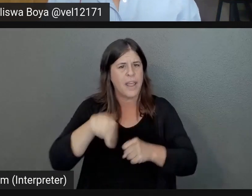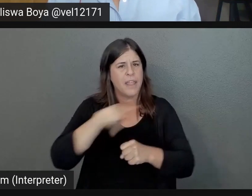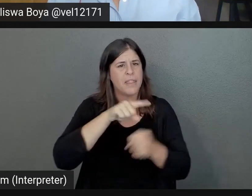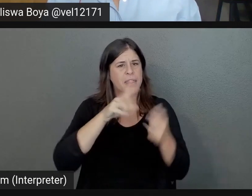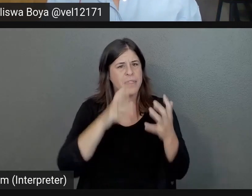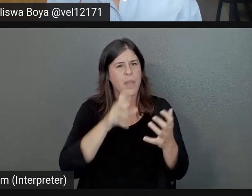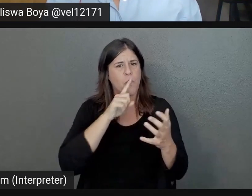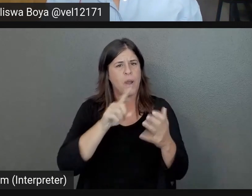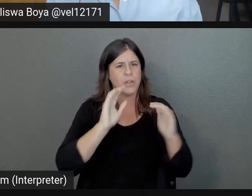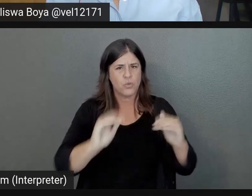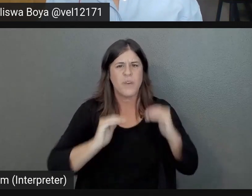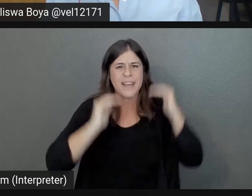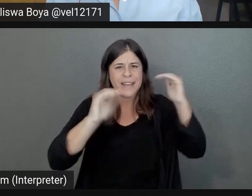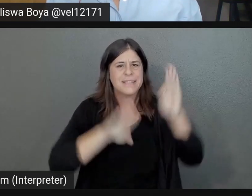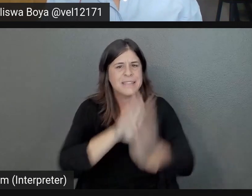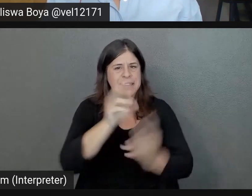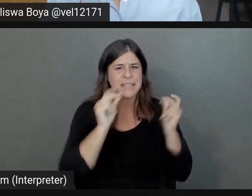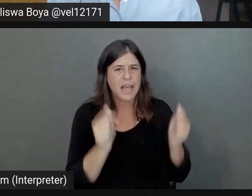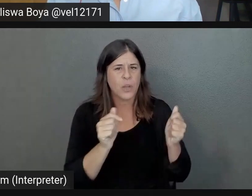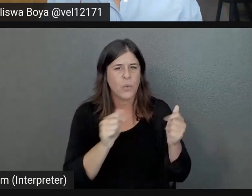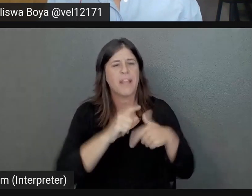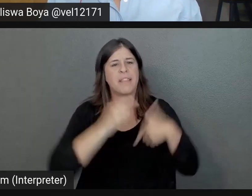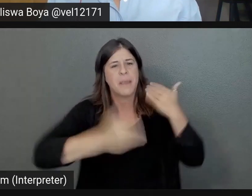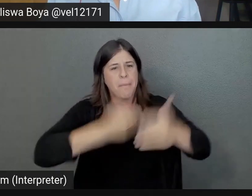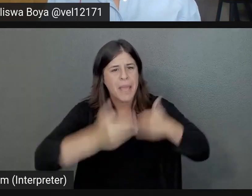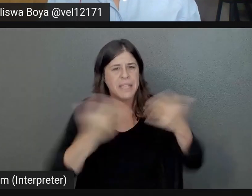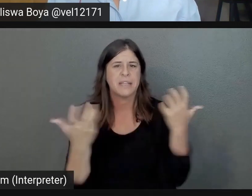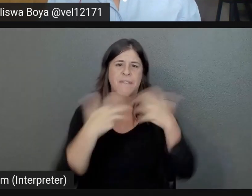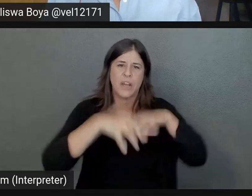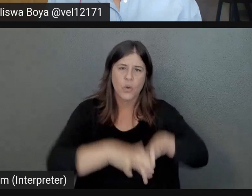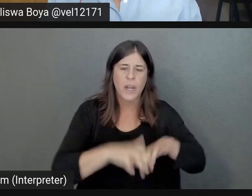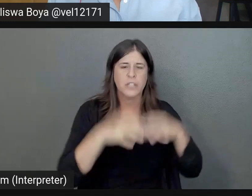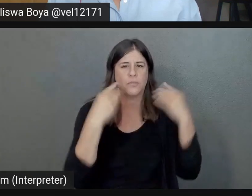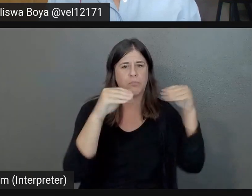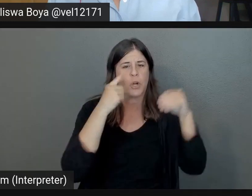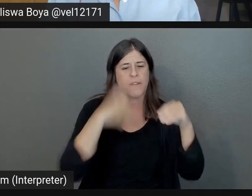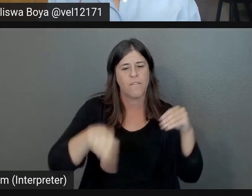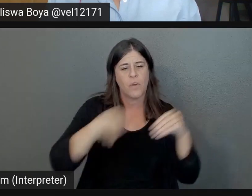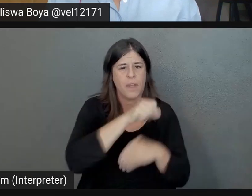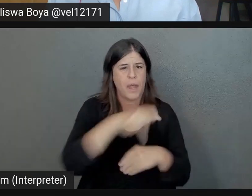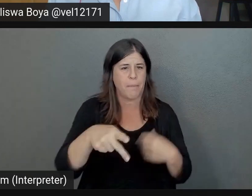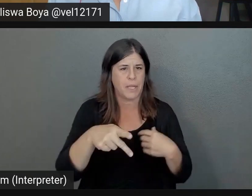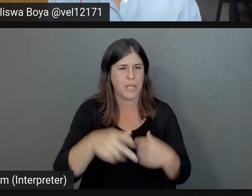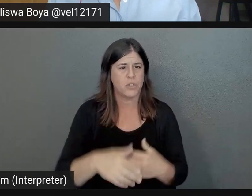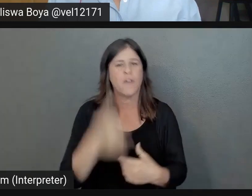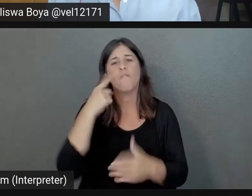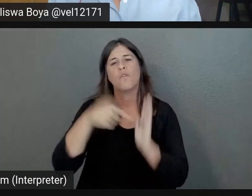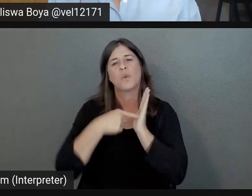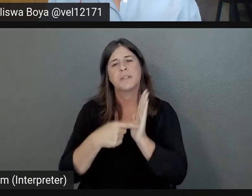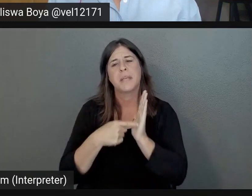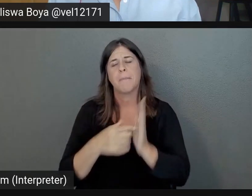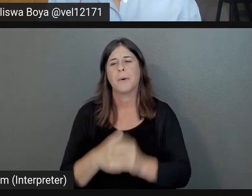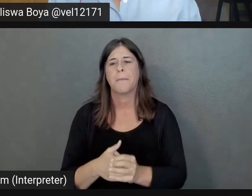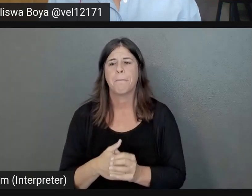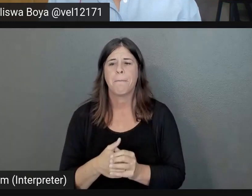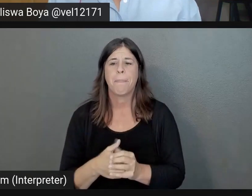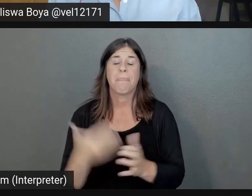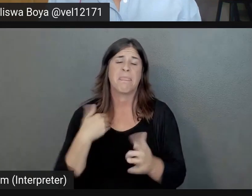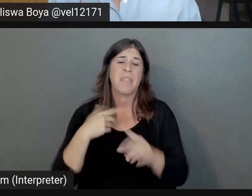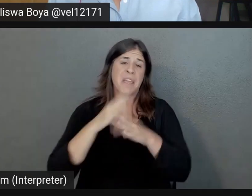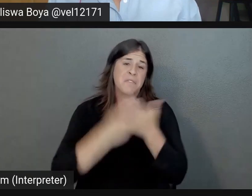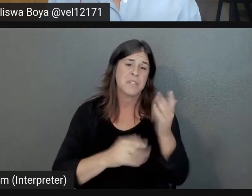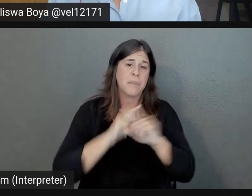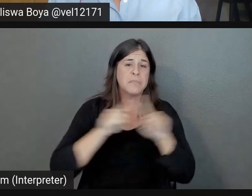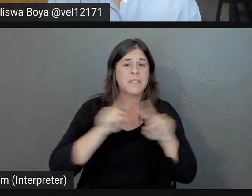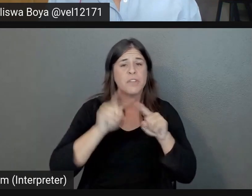accelerate the pace of innovation and time to market for their applications. For example, there are situations